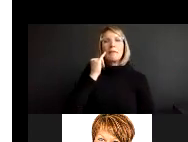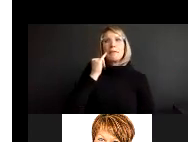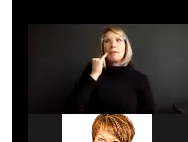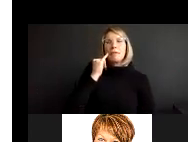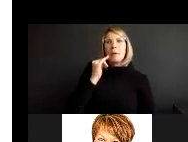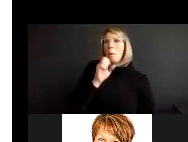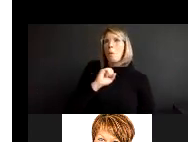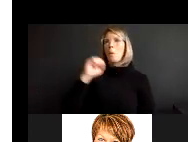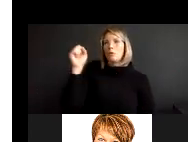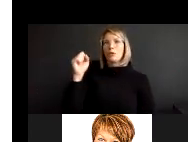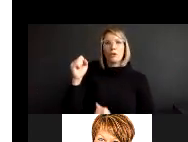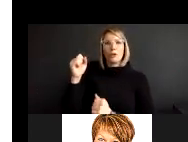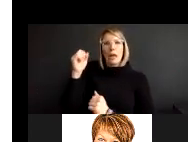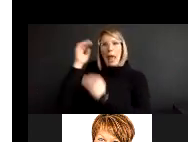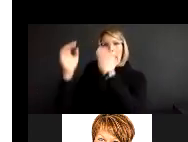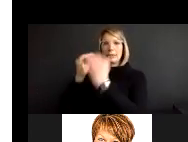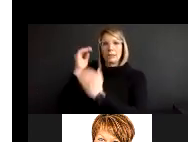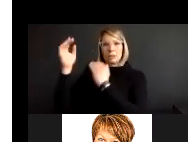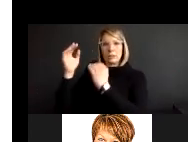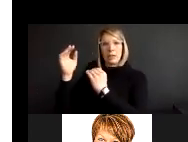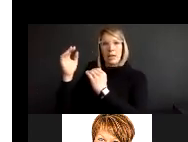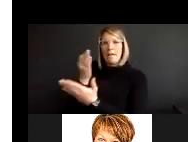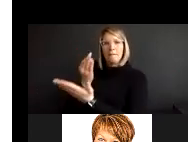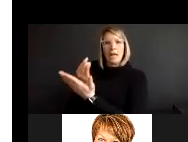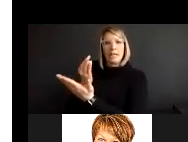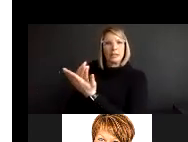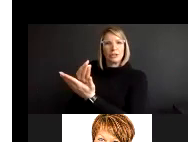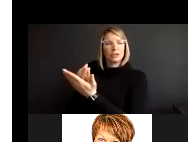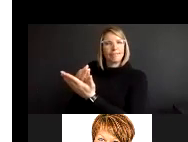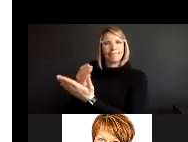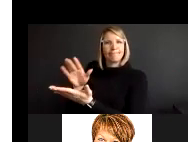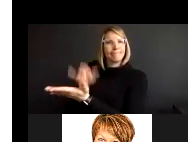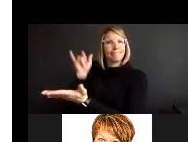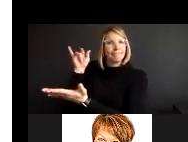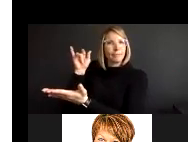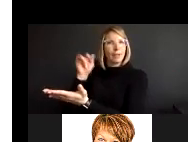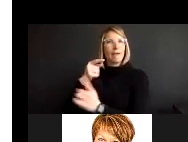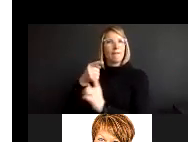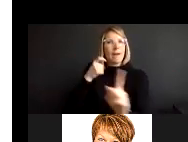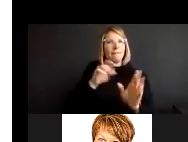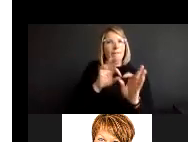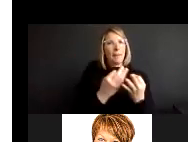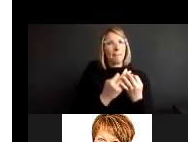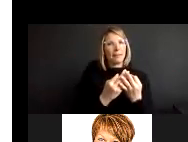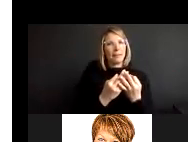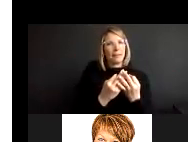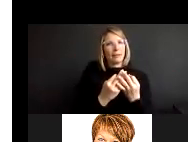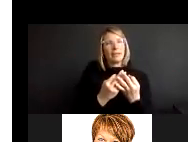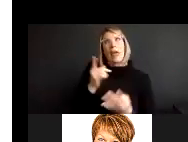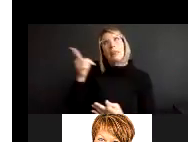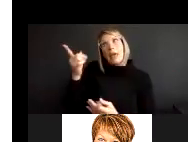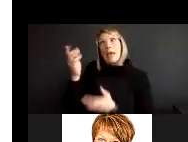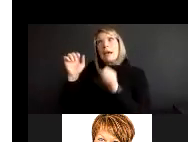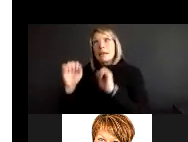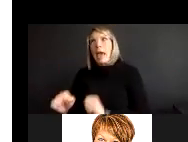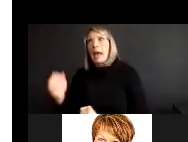loved one, they may be capable, but they may also be, of course, reluctant to seek help because of that relationship they have with that person. So I think it really